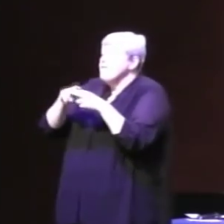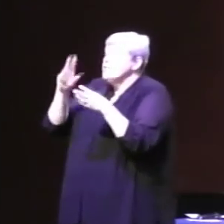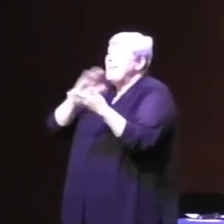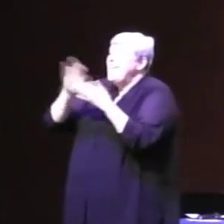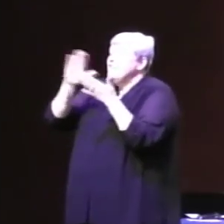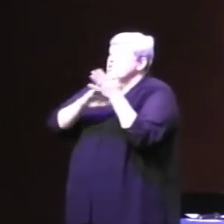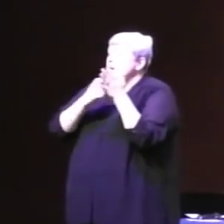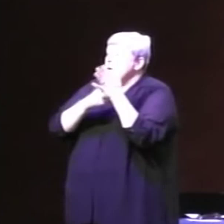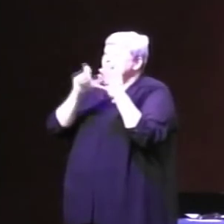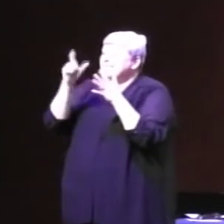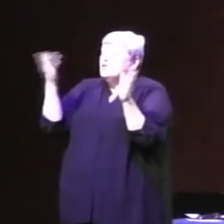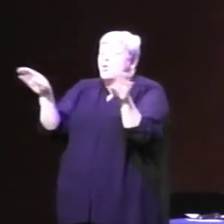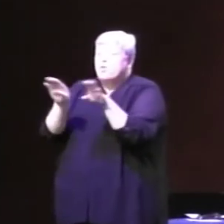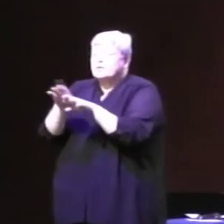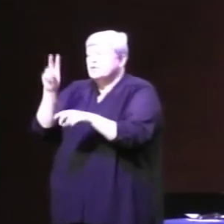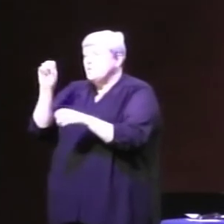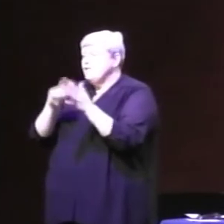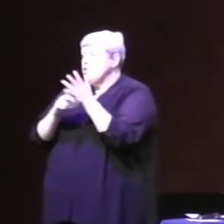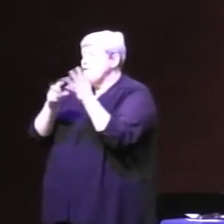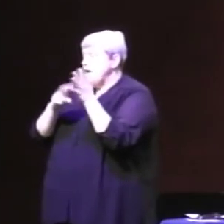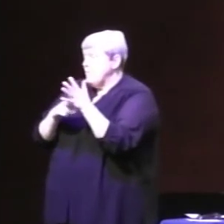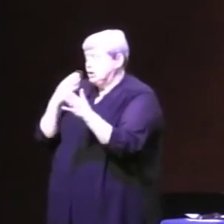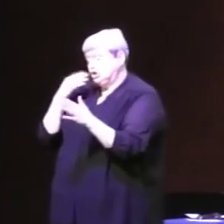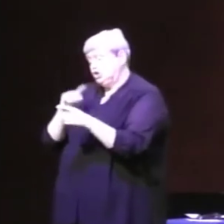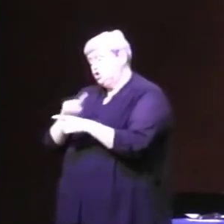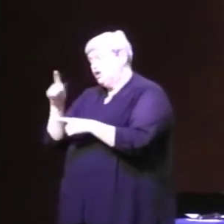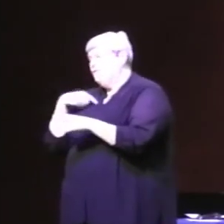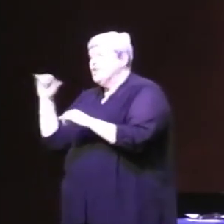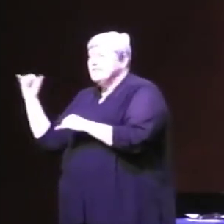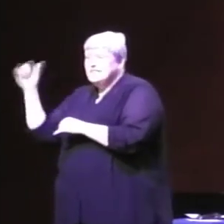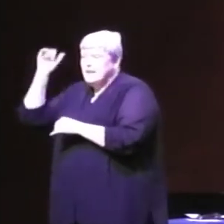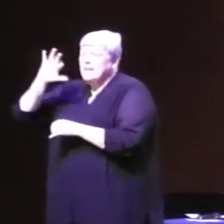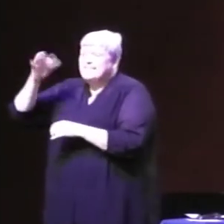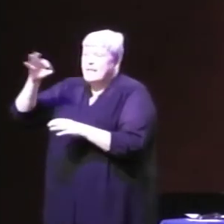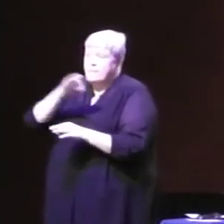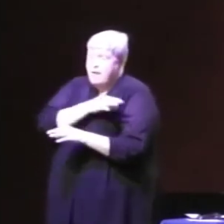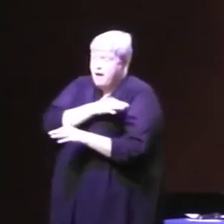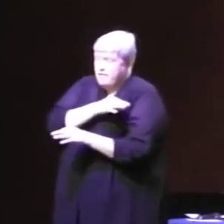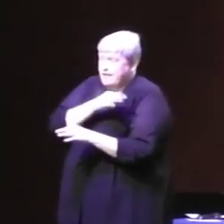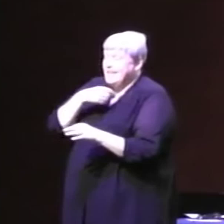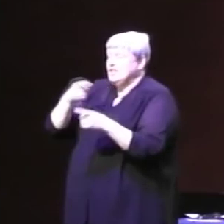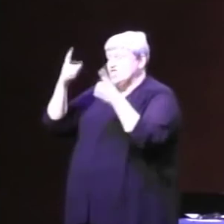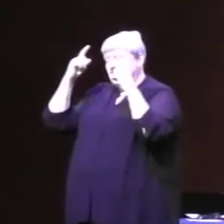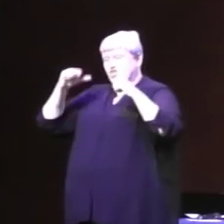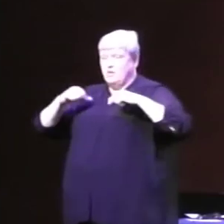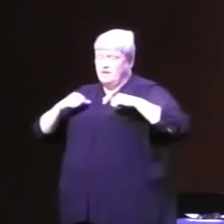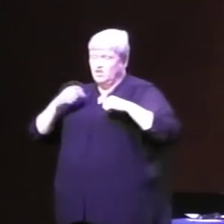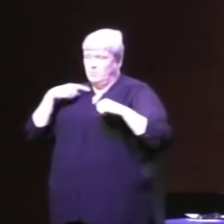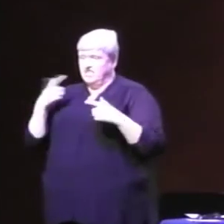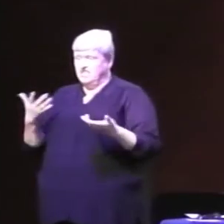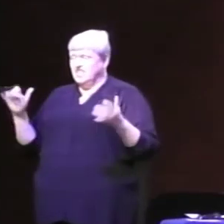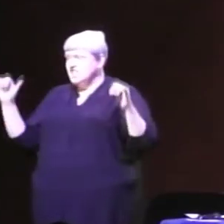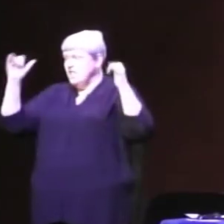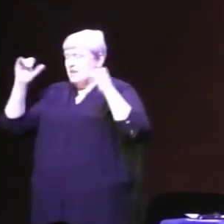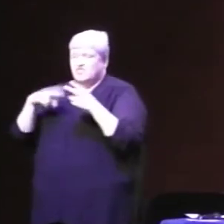closures. On 12th of November, just after they celebrated their 10th birthday, which senior management may have celebrated but none of the